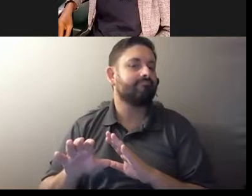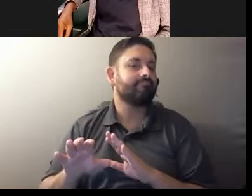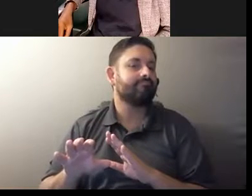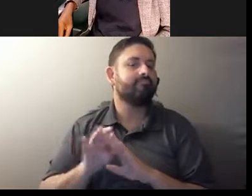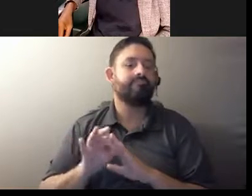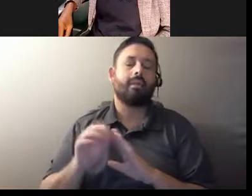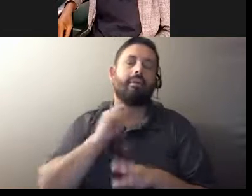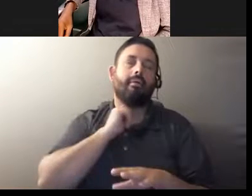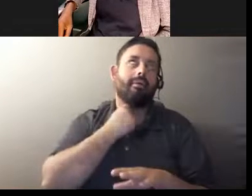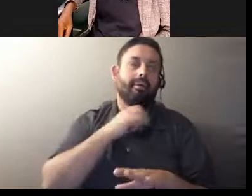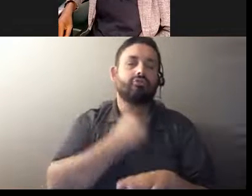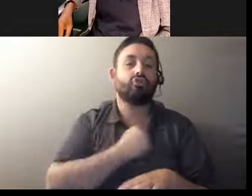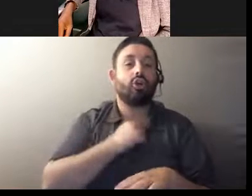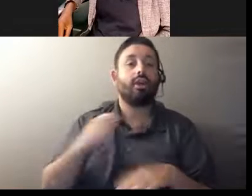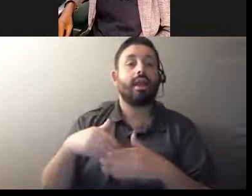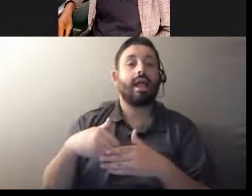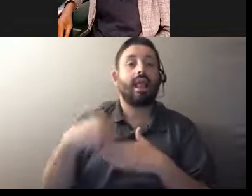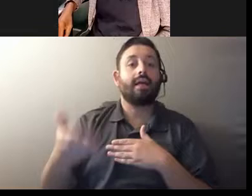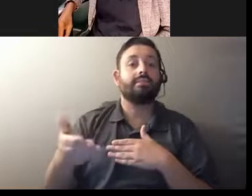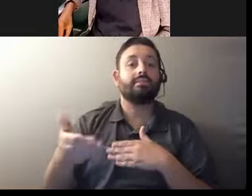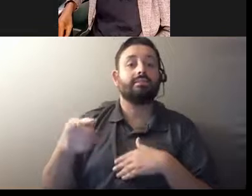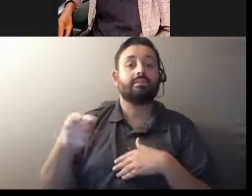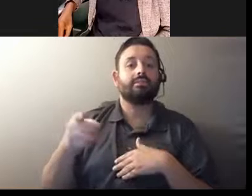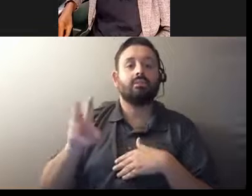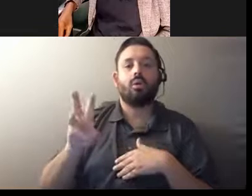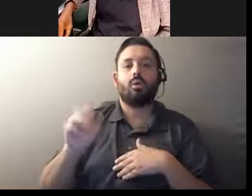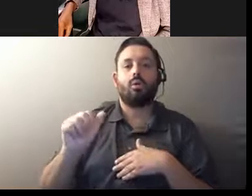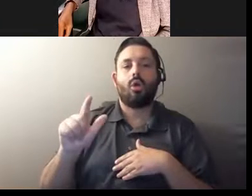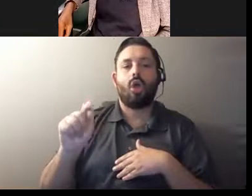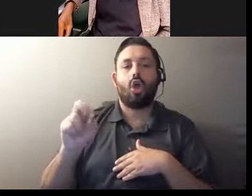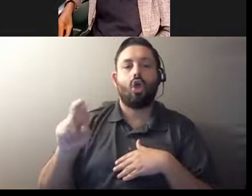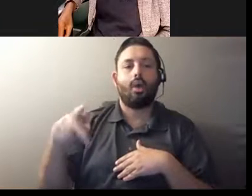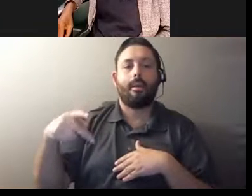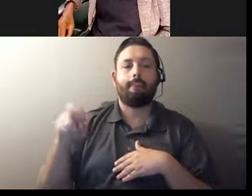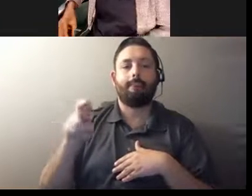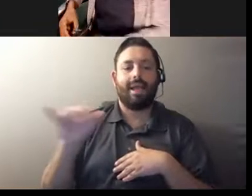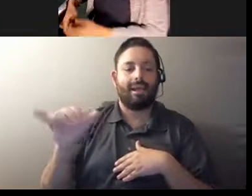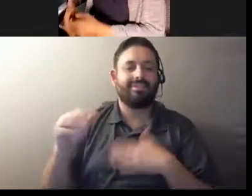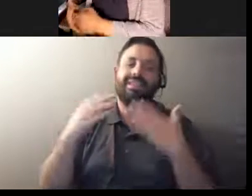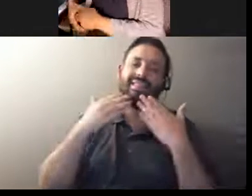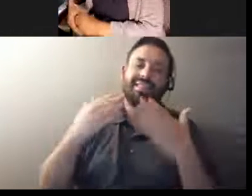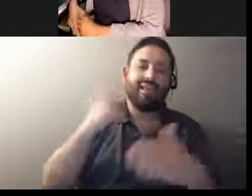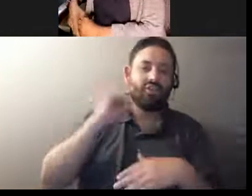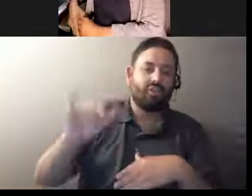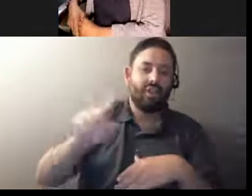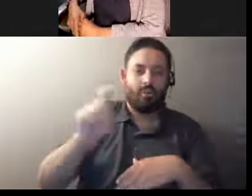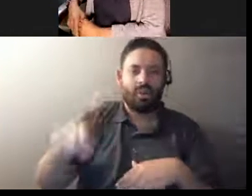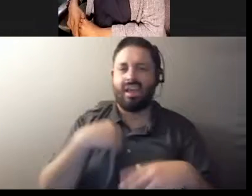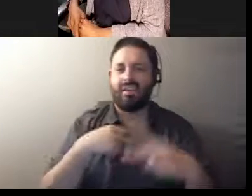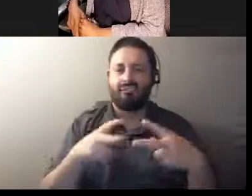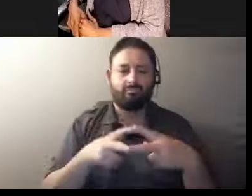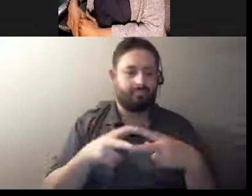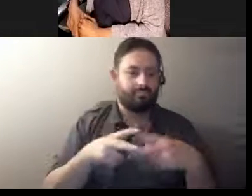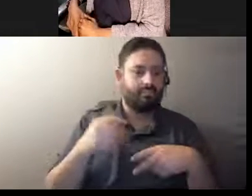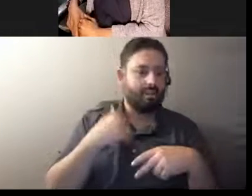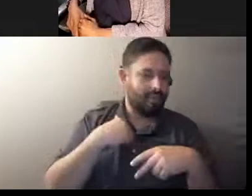I'm muted. The next candidate is Walter Perry. Thank you for that question. I actually have 2 neighbors who ride the